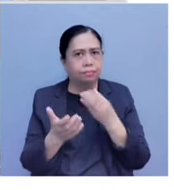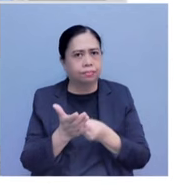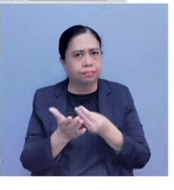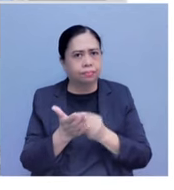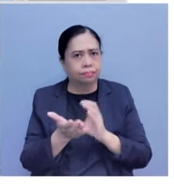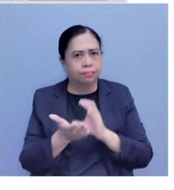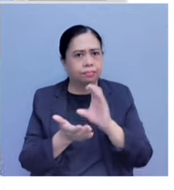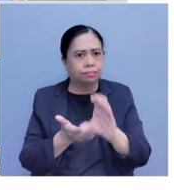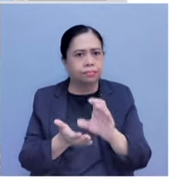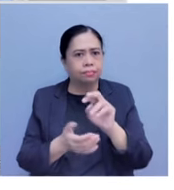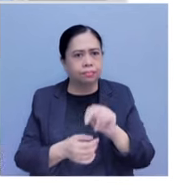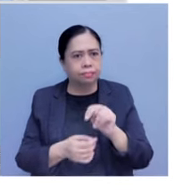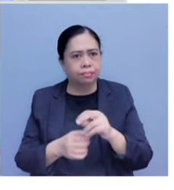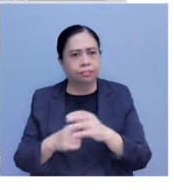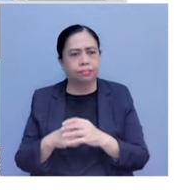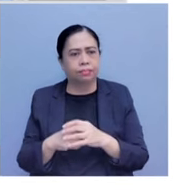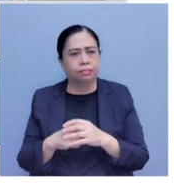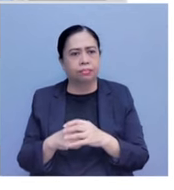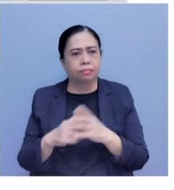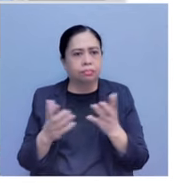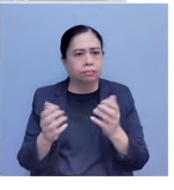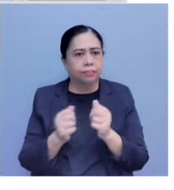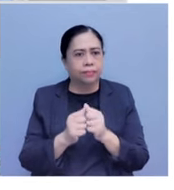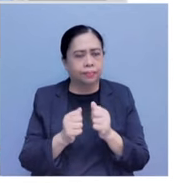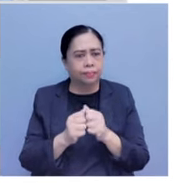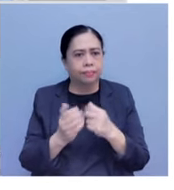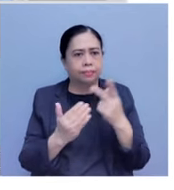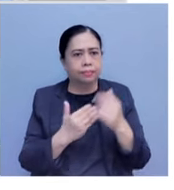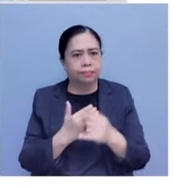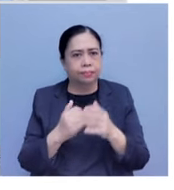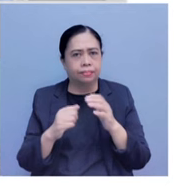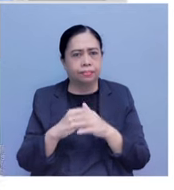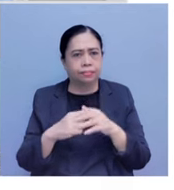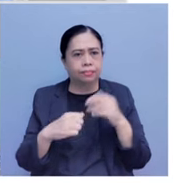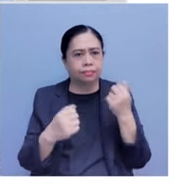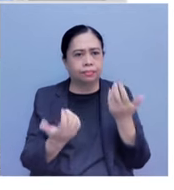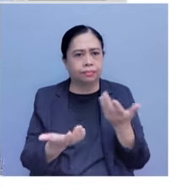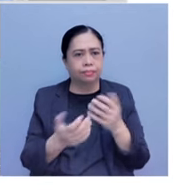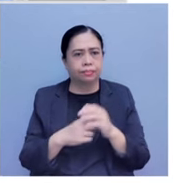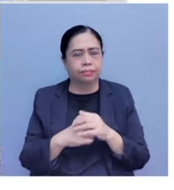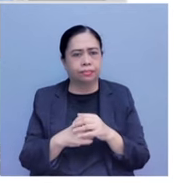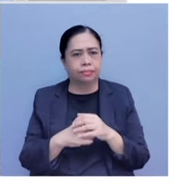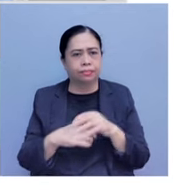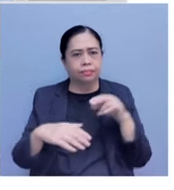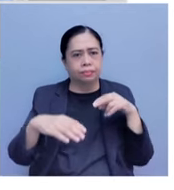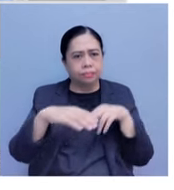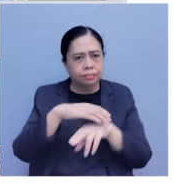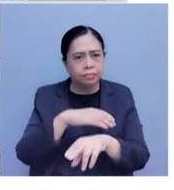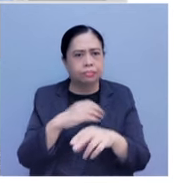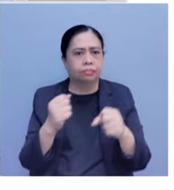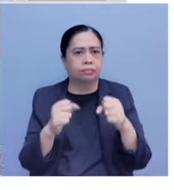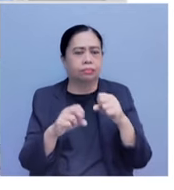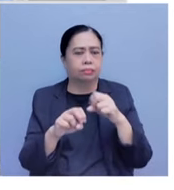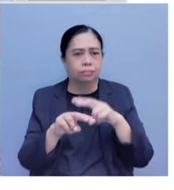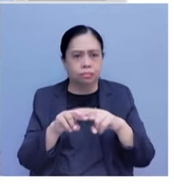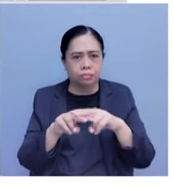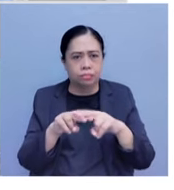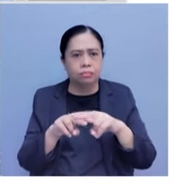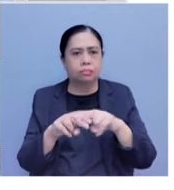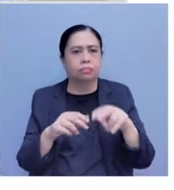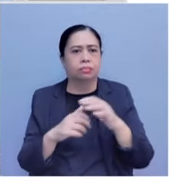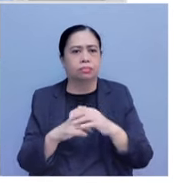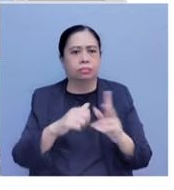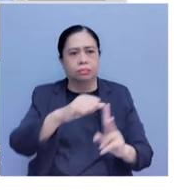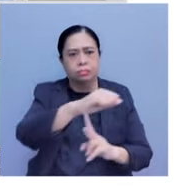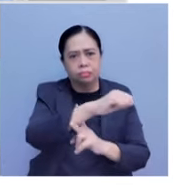na kailangan ipundo natin. Kasama na dyan, of course, some of the ongoing projects katulad ng mga yung subway, mga